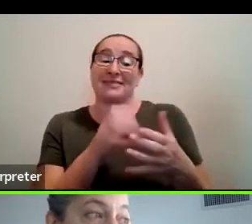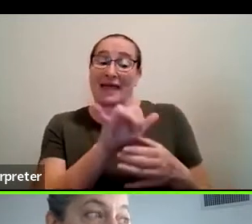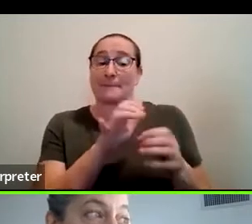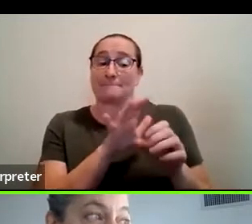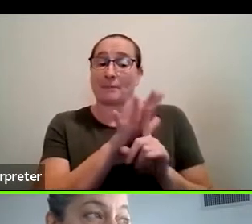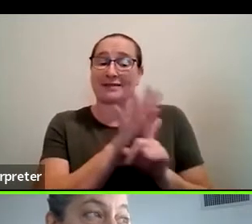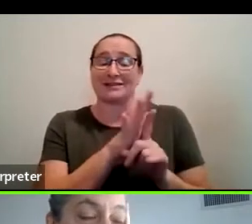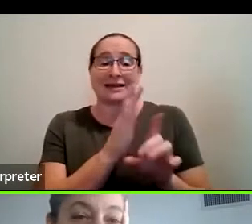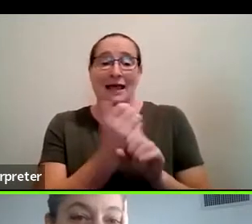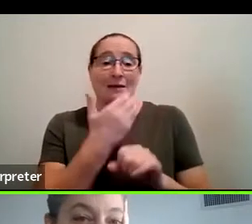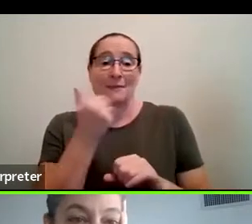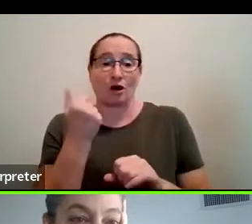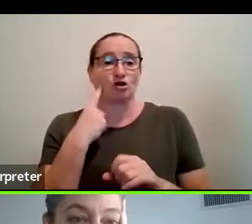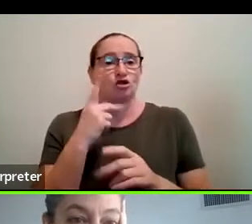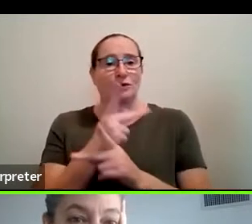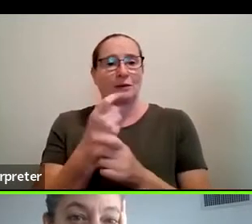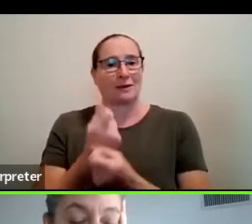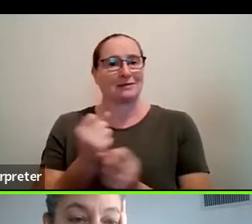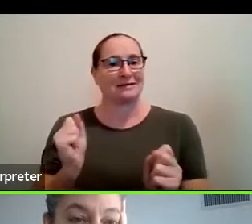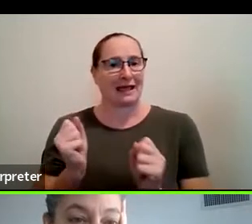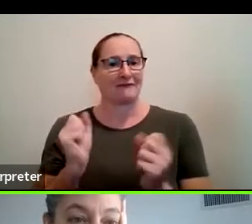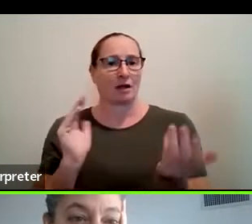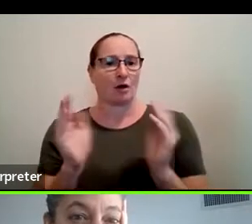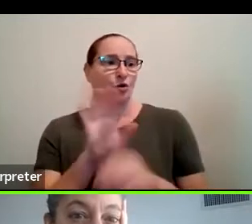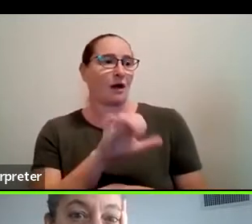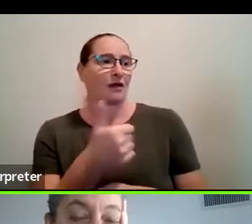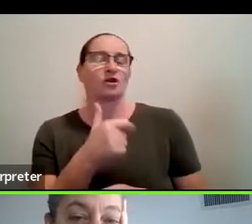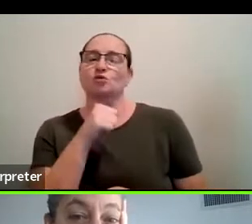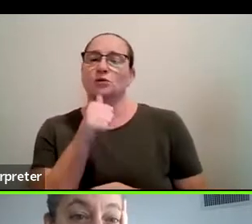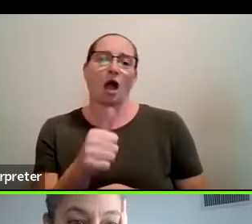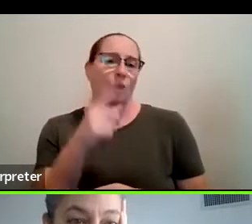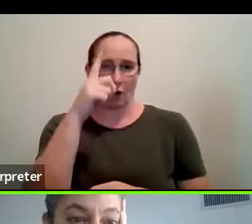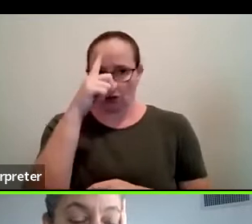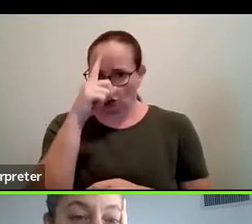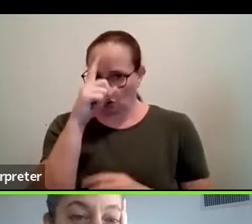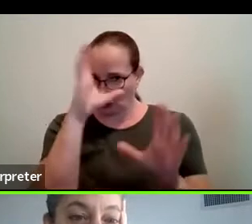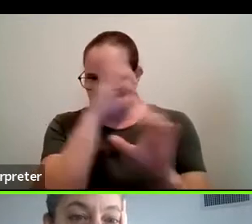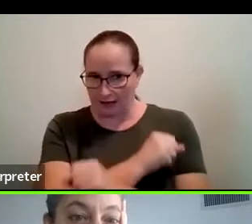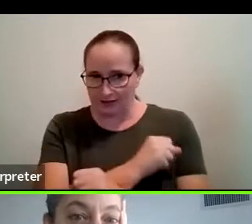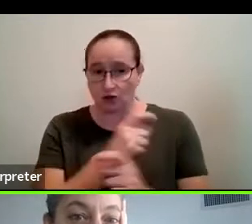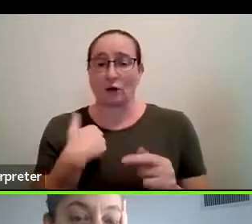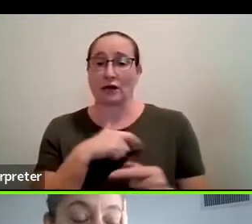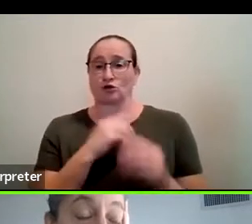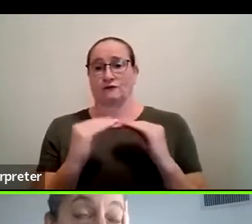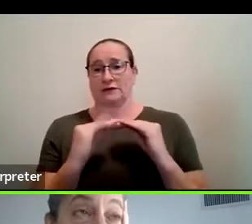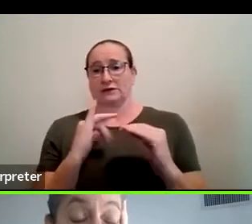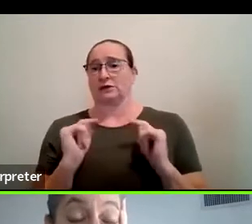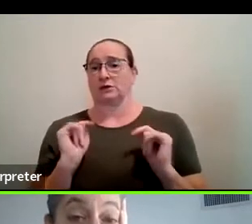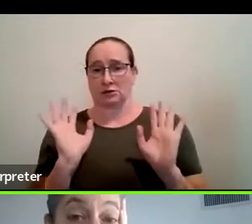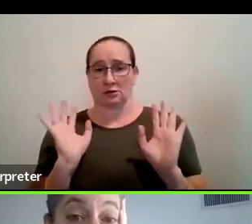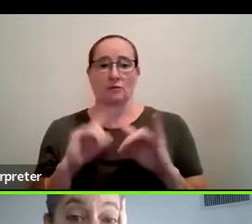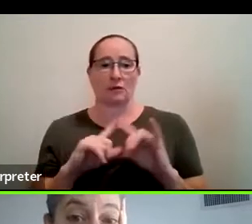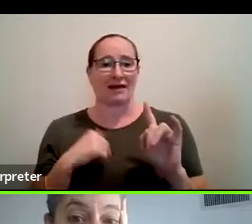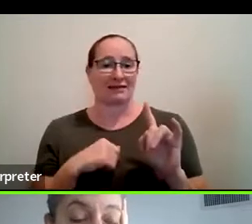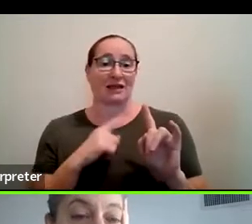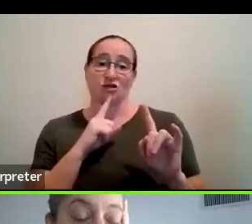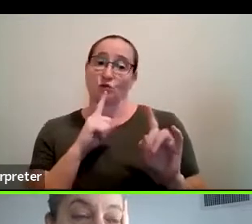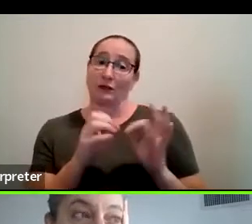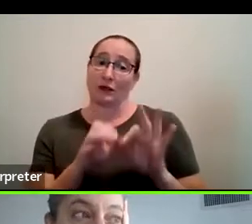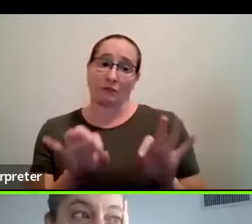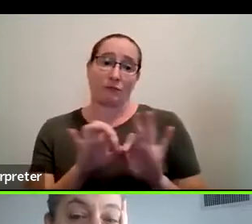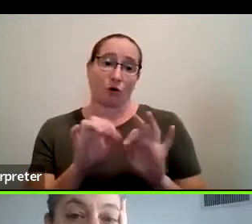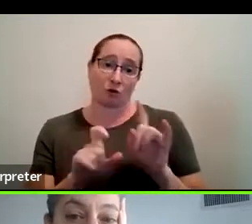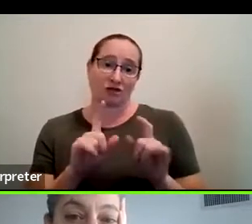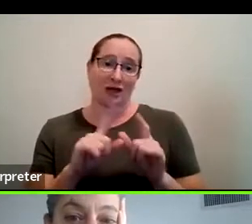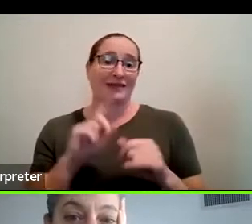others. Again, we're not going to speculate as to motivation. We're here to fix it. And but I do think that's a really important question. I